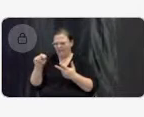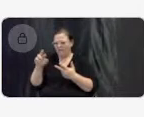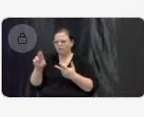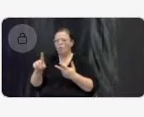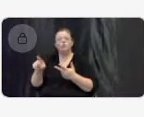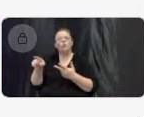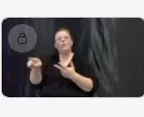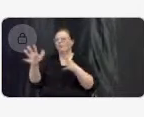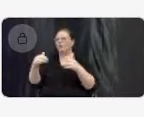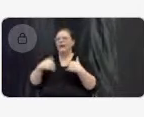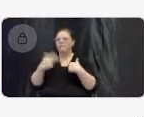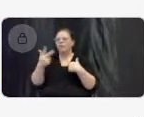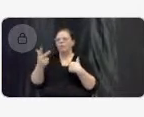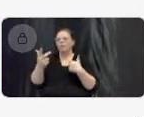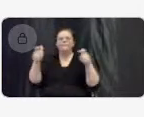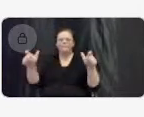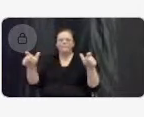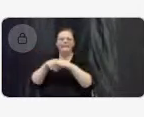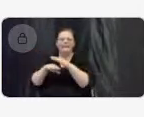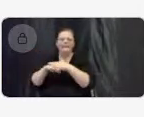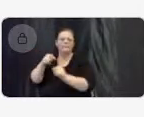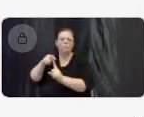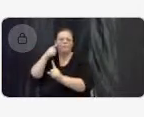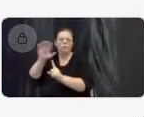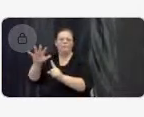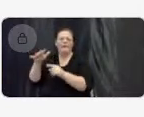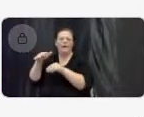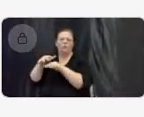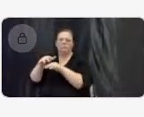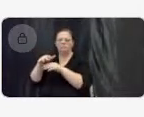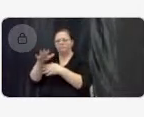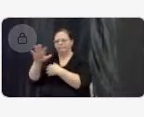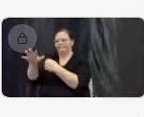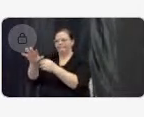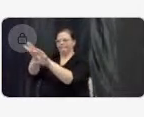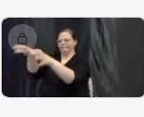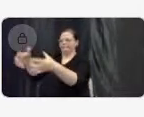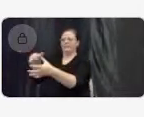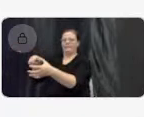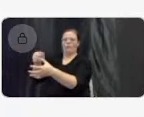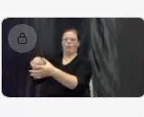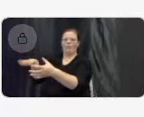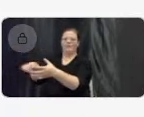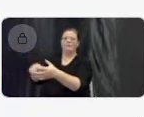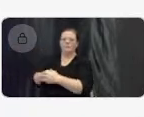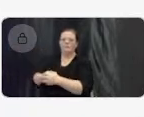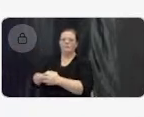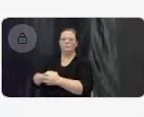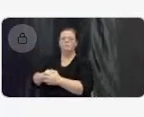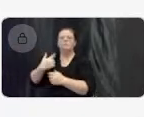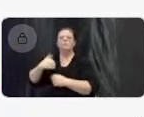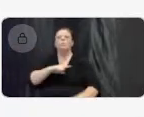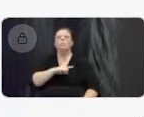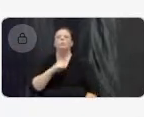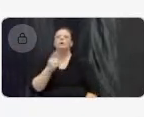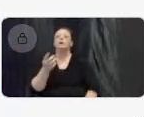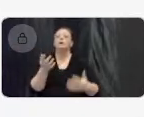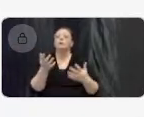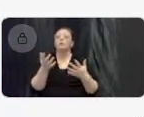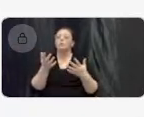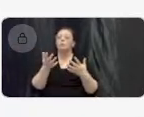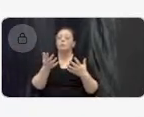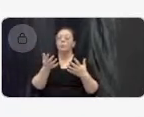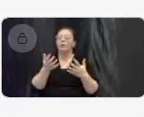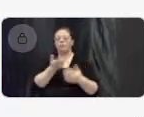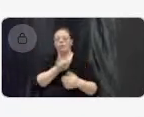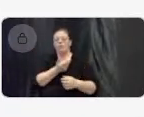3 large access points for their tract of land. We would like to collectively, the 3